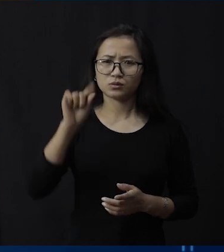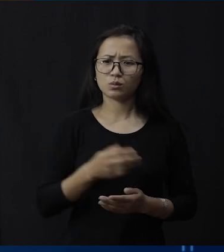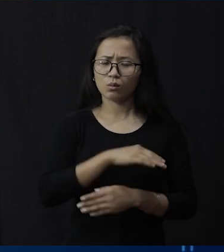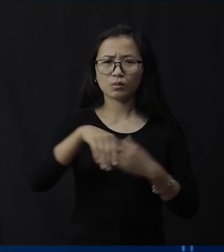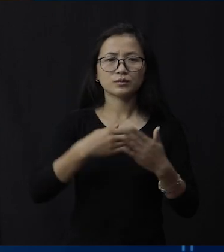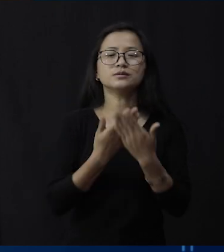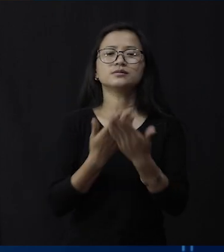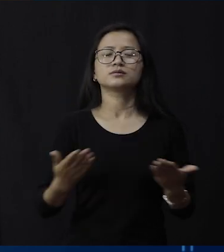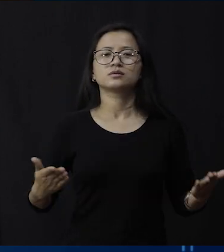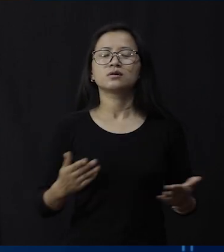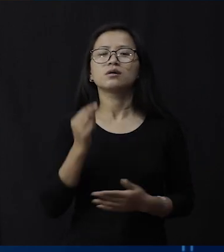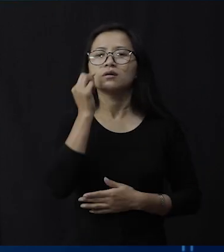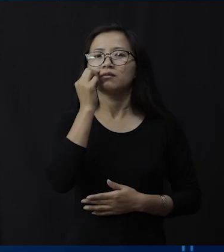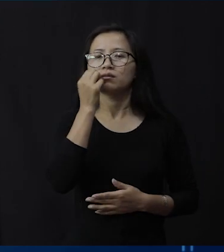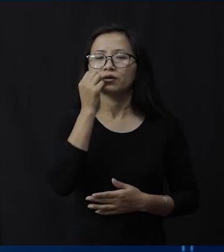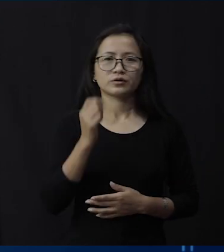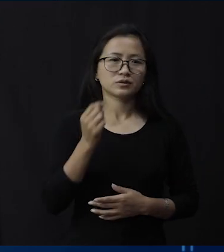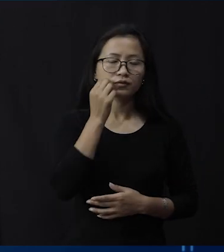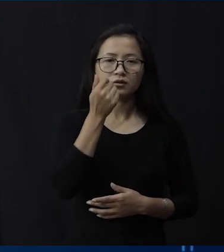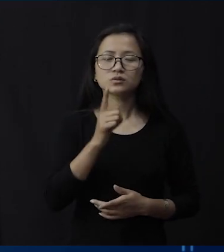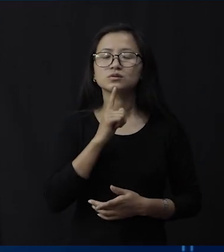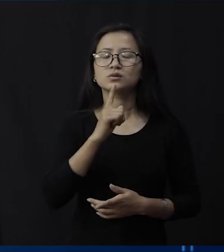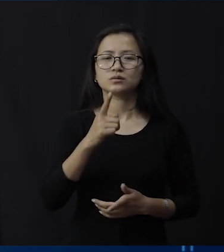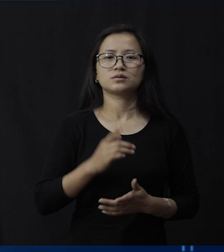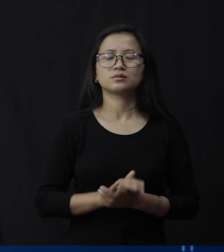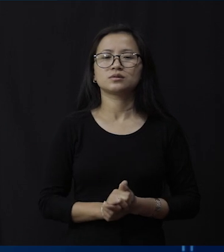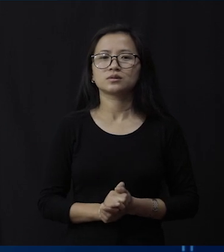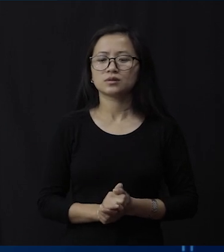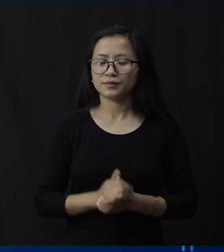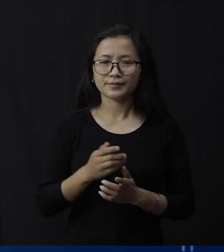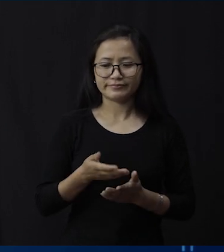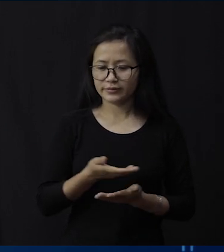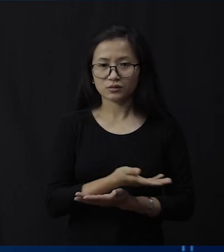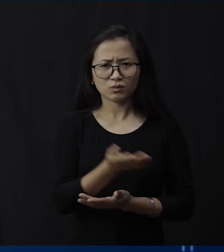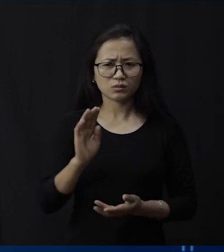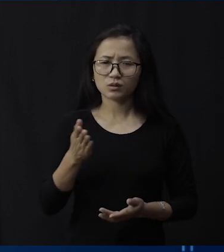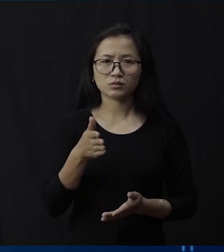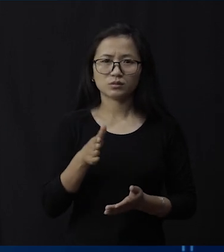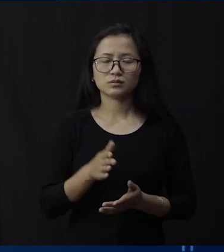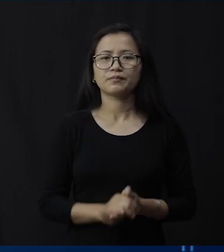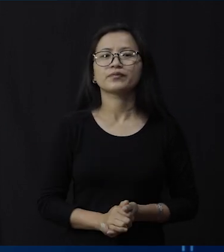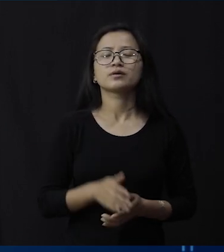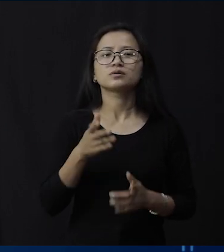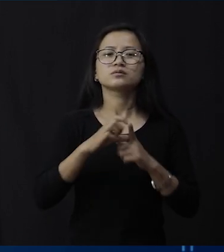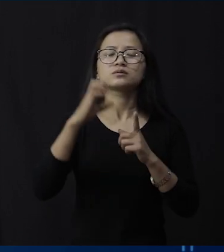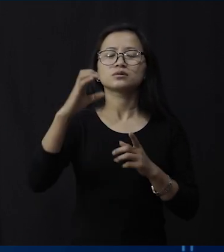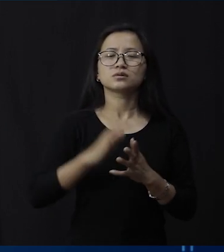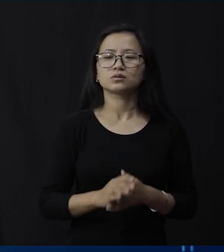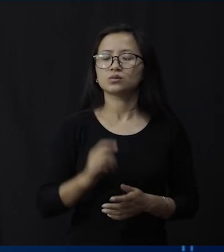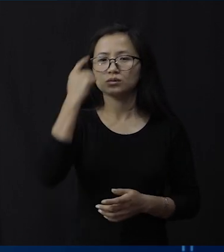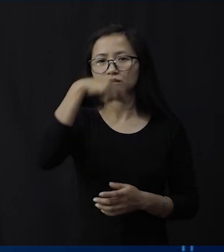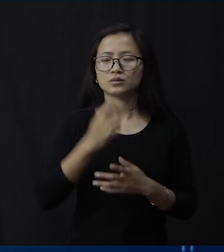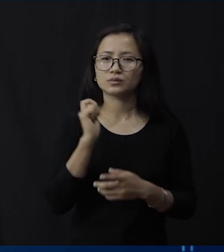So Lanu's father, then again, he told him that it is not only the DC who used